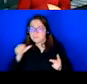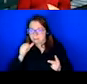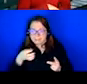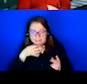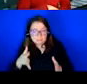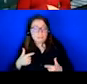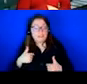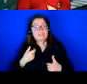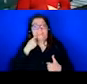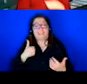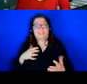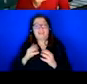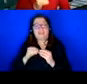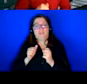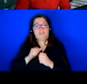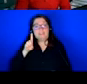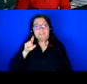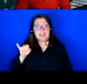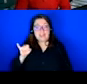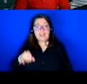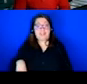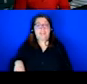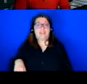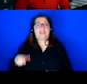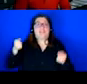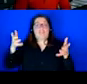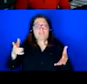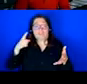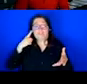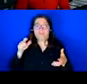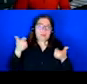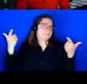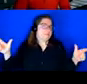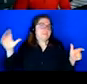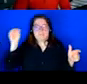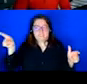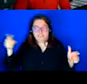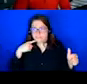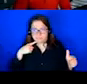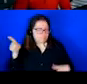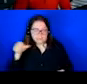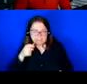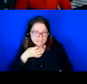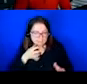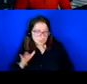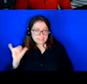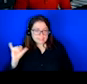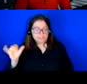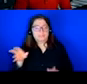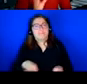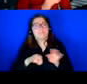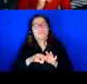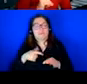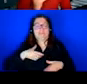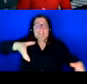with a DEI director of a large, varied organization, and she's like, I'm not an expert as well. So it's important to kind of acknowledge that you're not